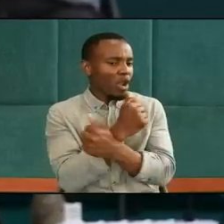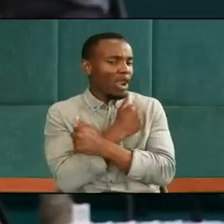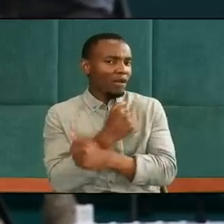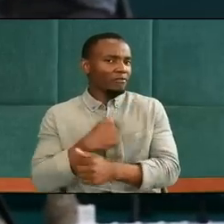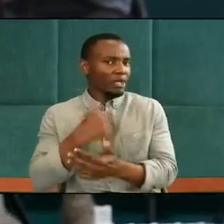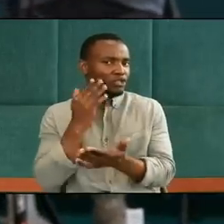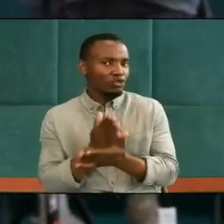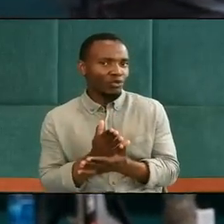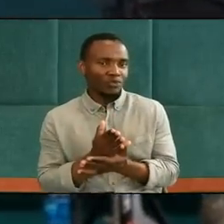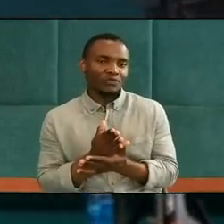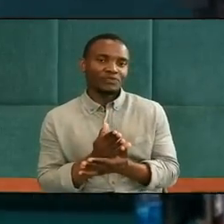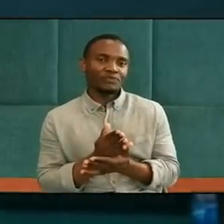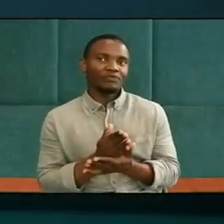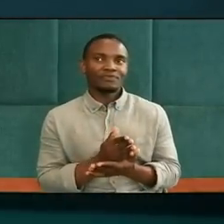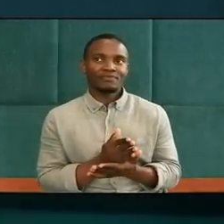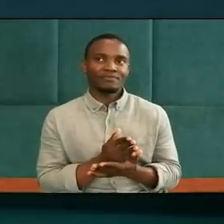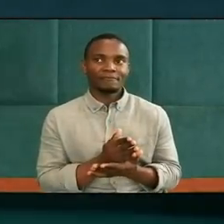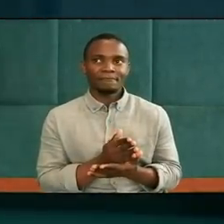me?